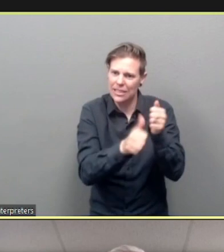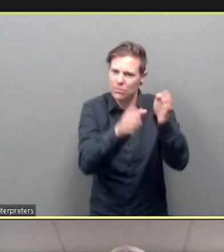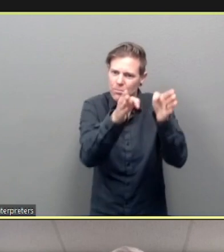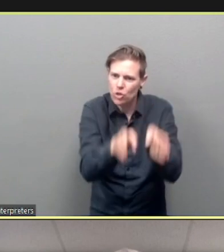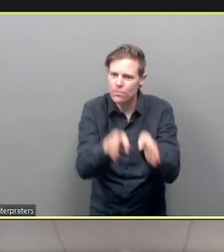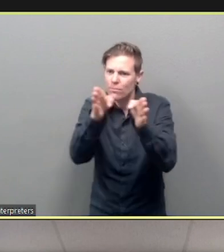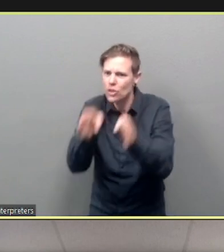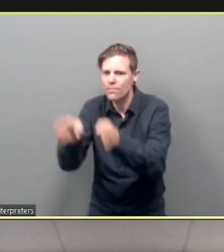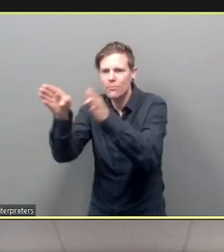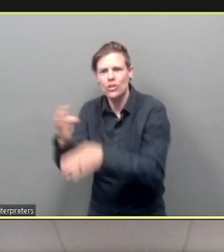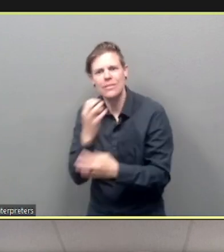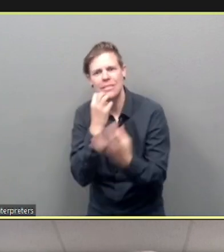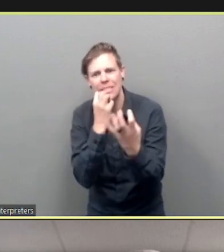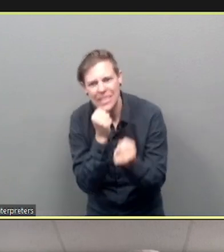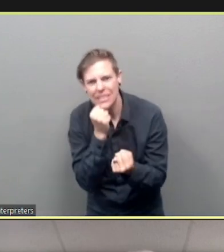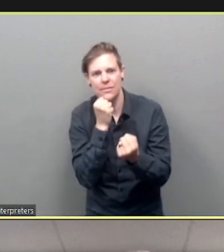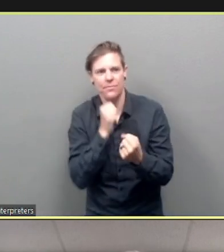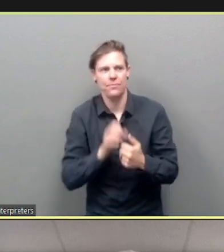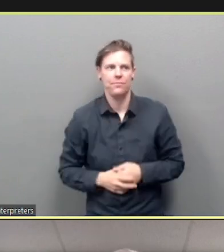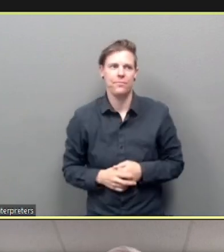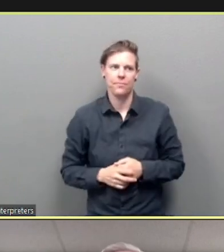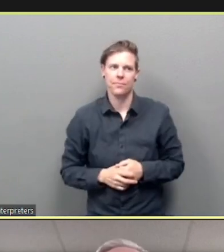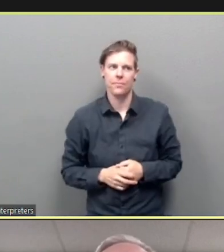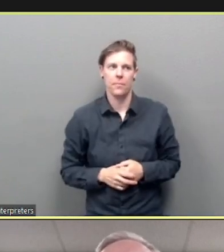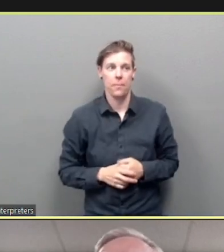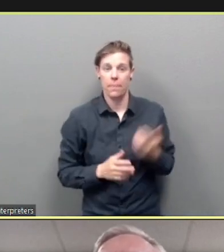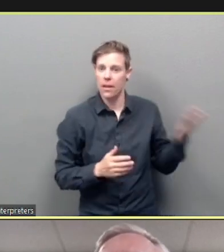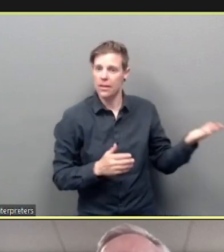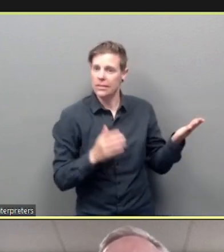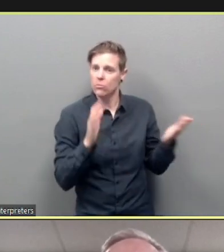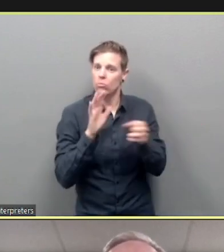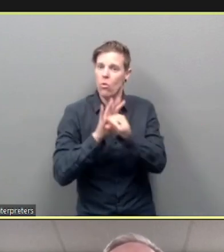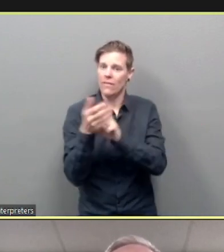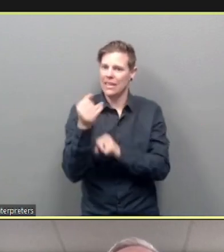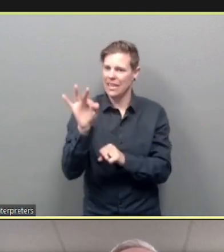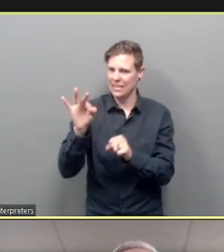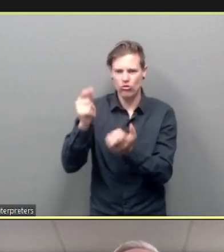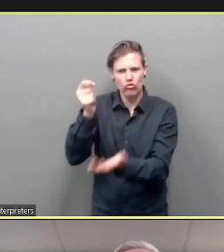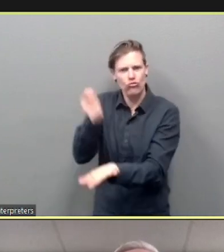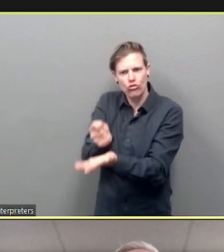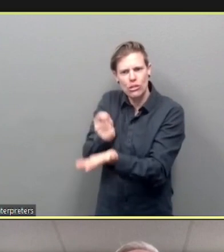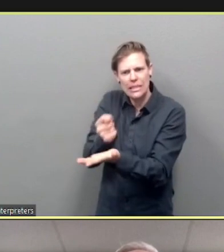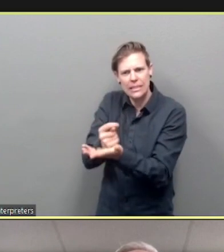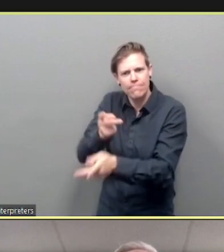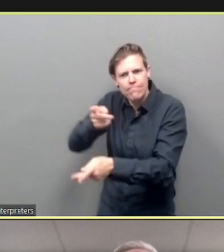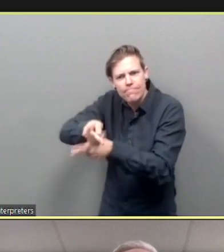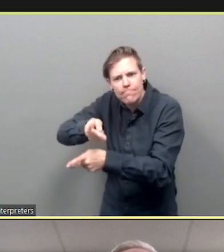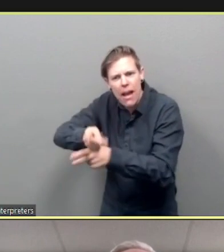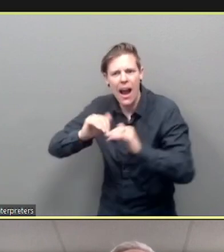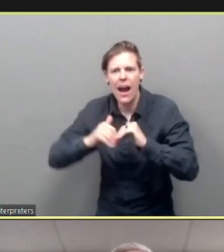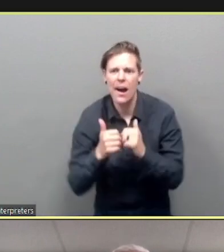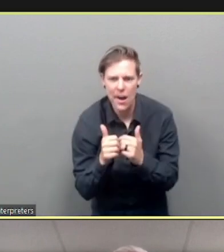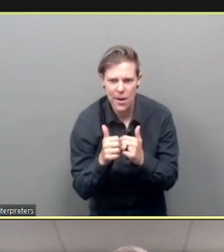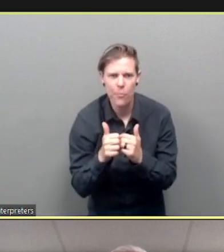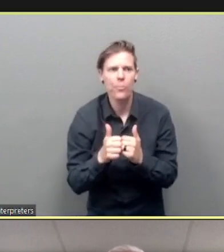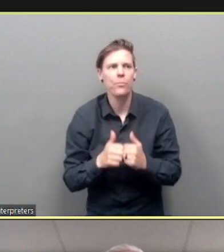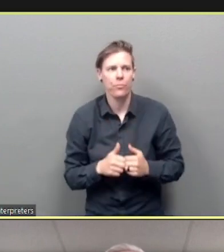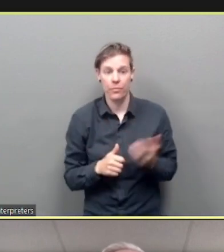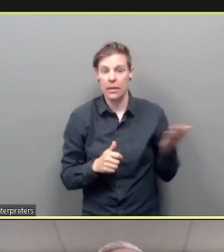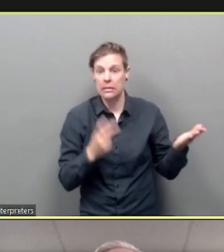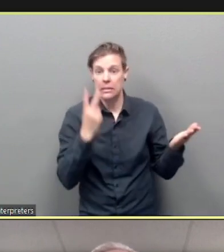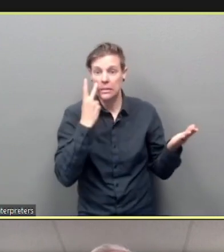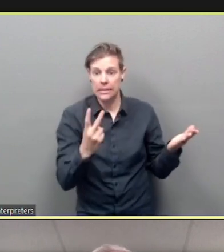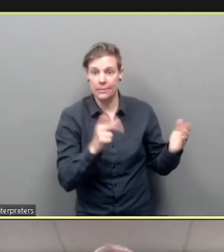We do have some good news on the treatment side and some new news as well. So next slide, we continue to